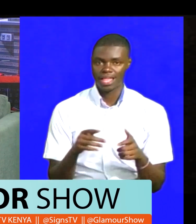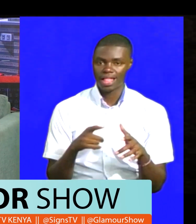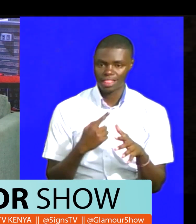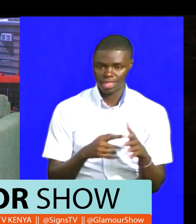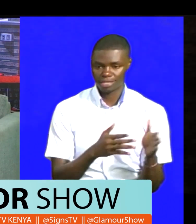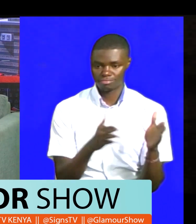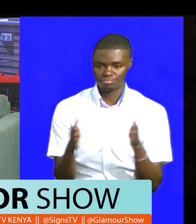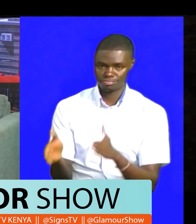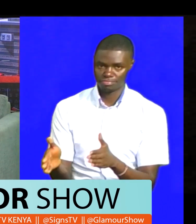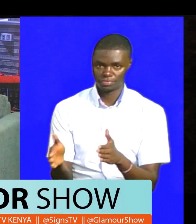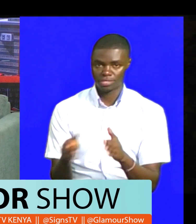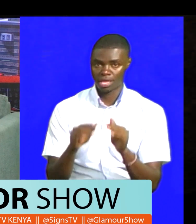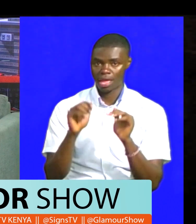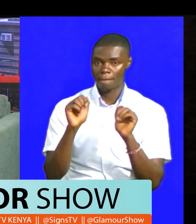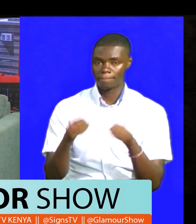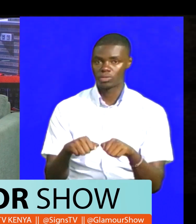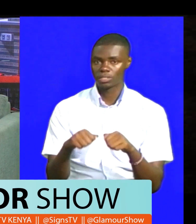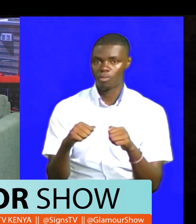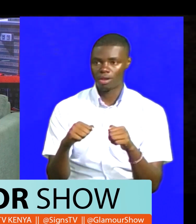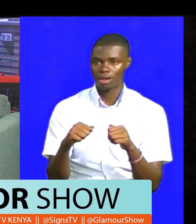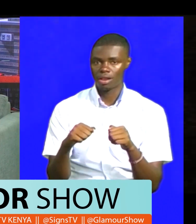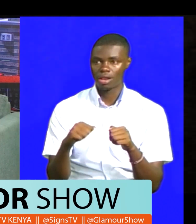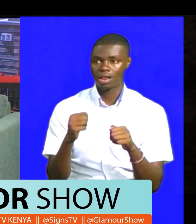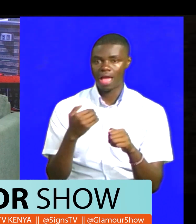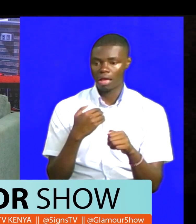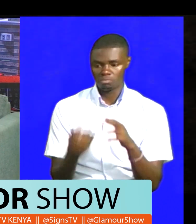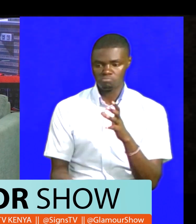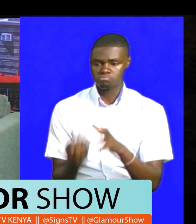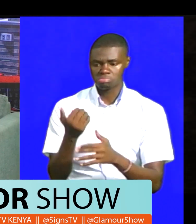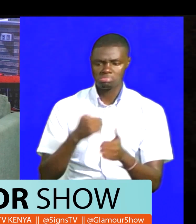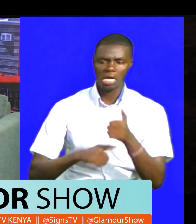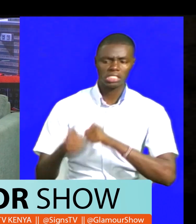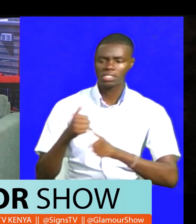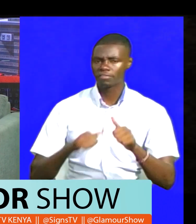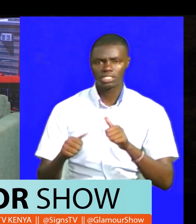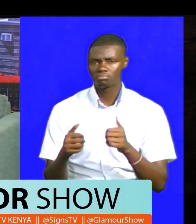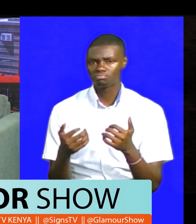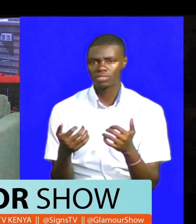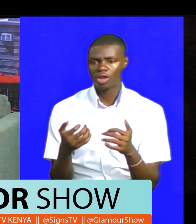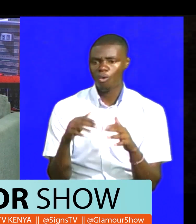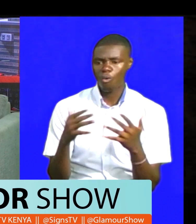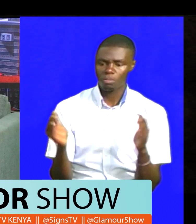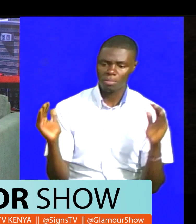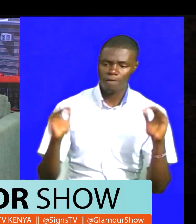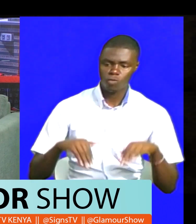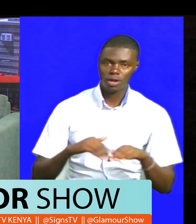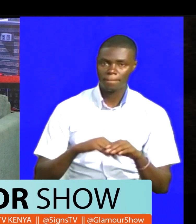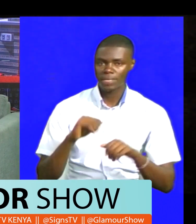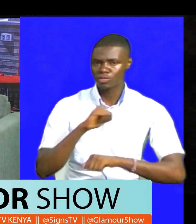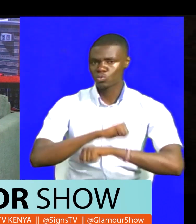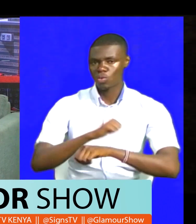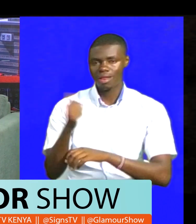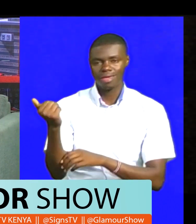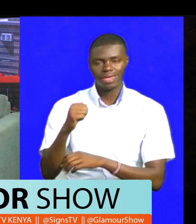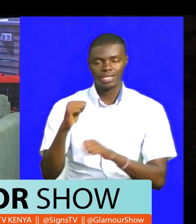that, you can be able to come up with an activity or maybe a forum in school, any